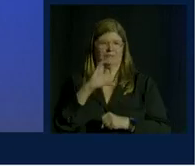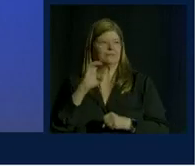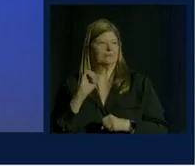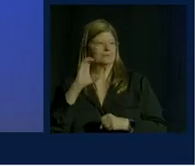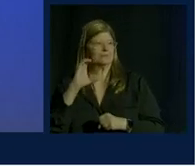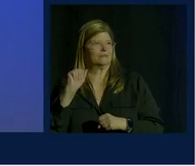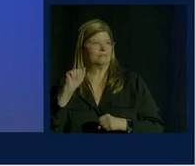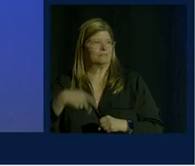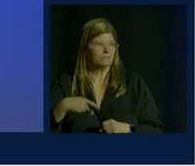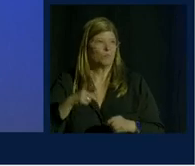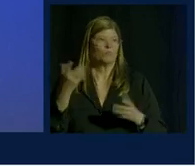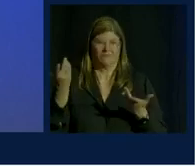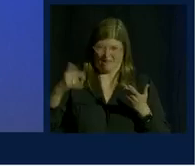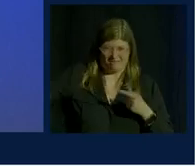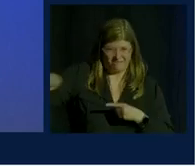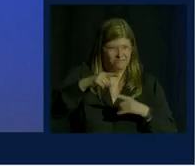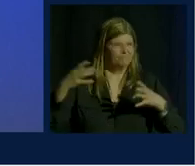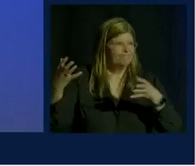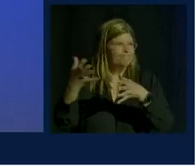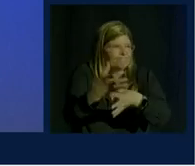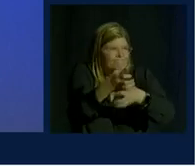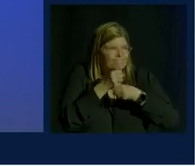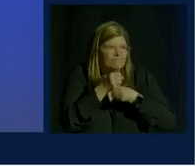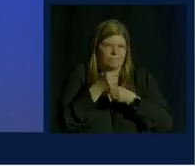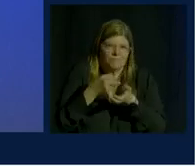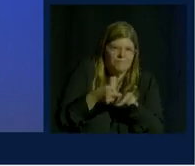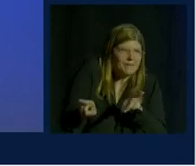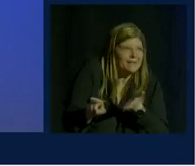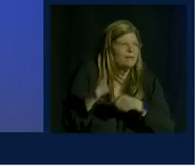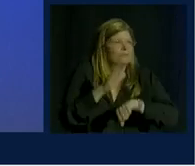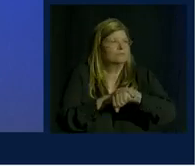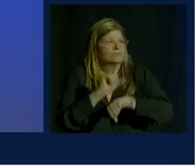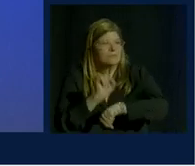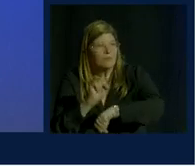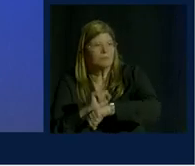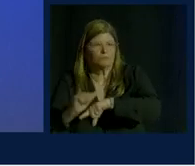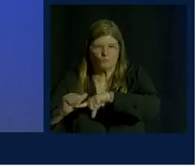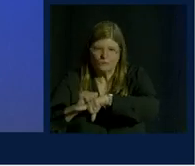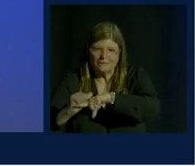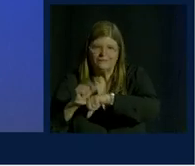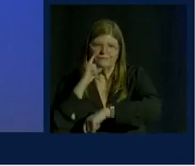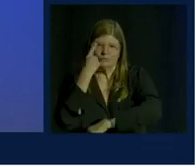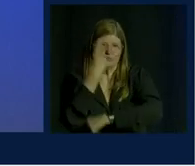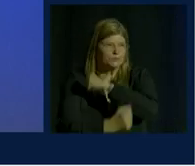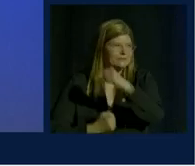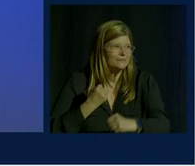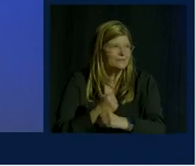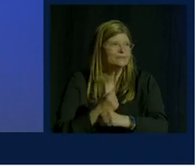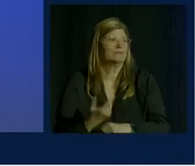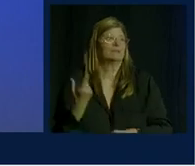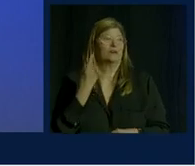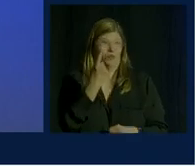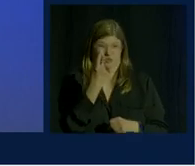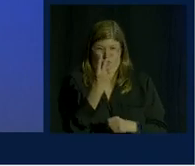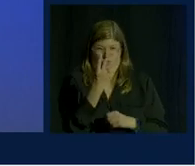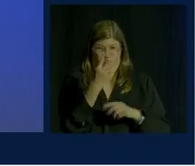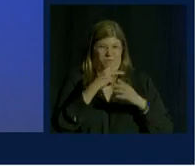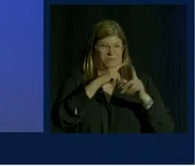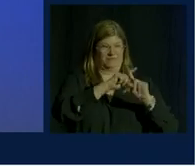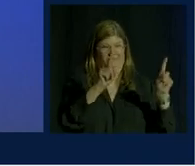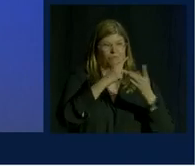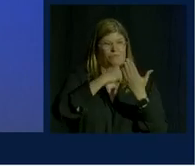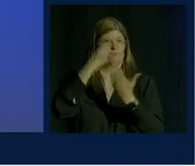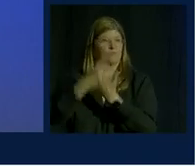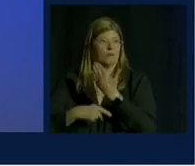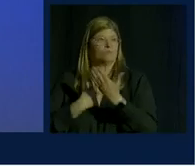CCAP, where participants receive paid on-the-job training for 1 year. These are just 2